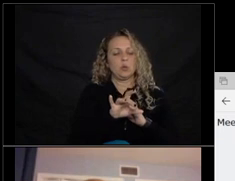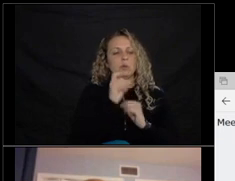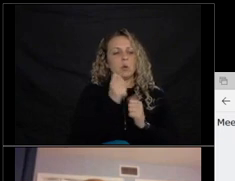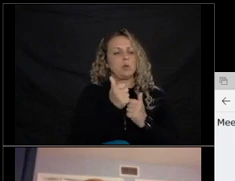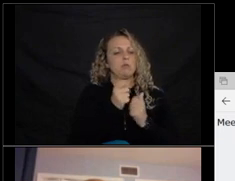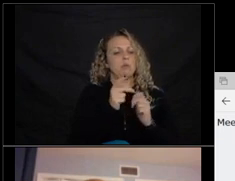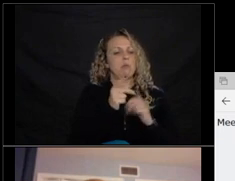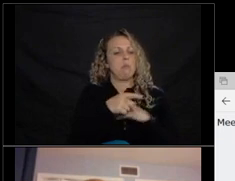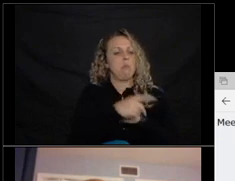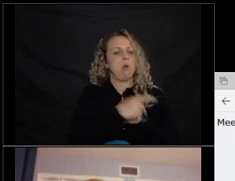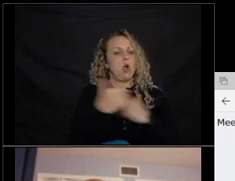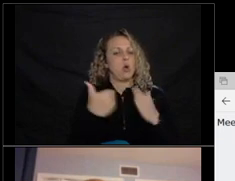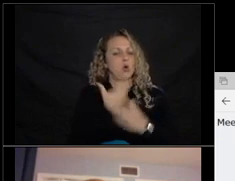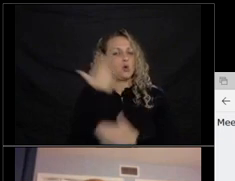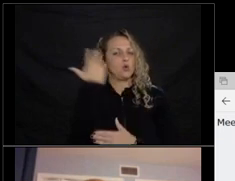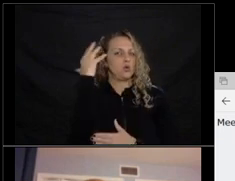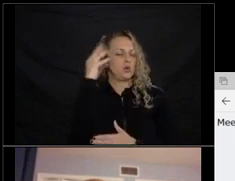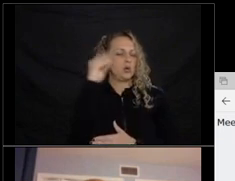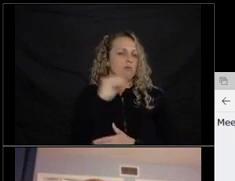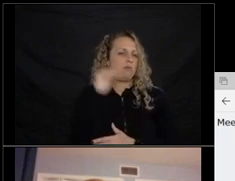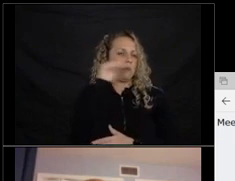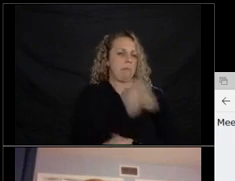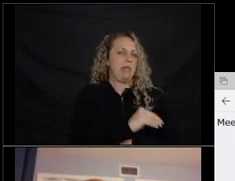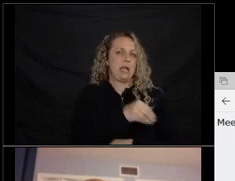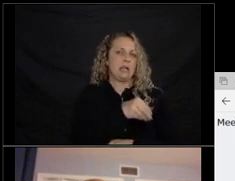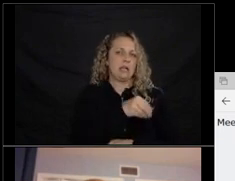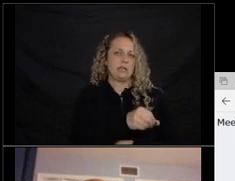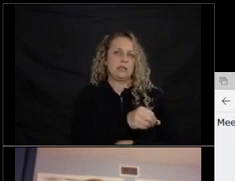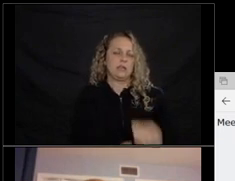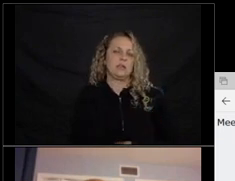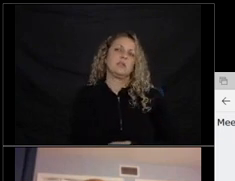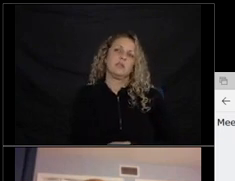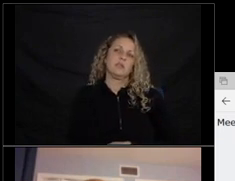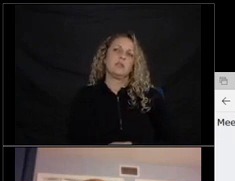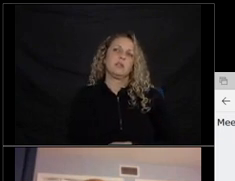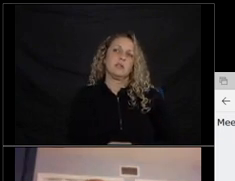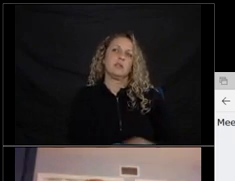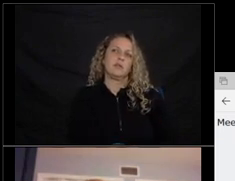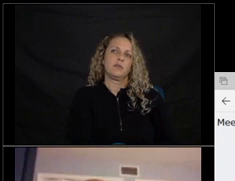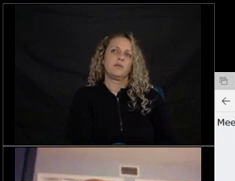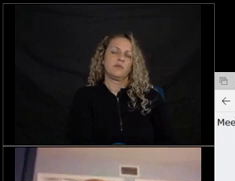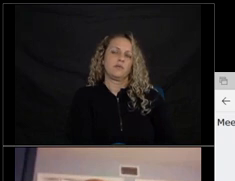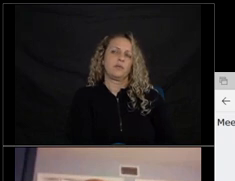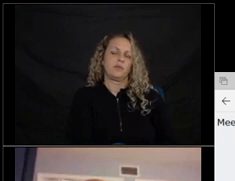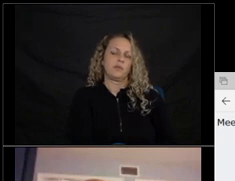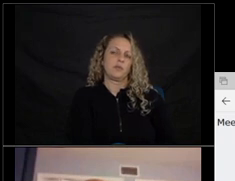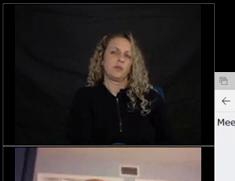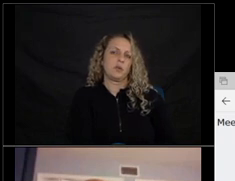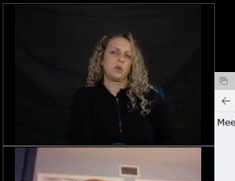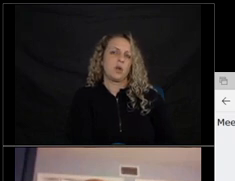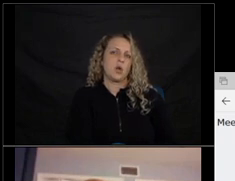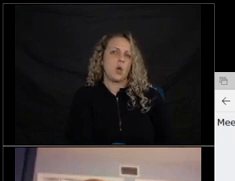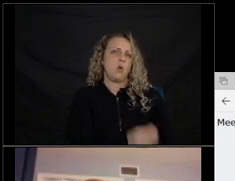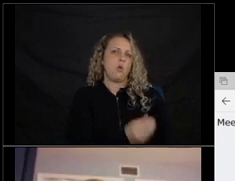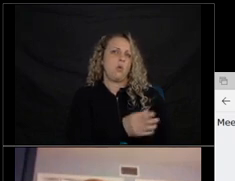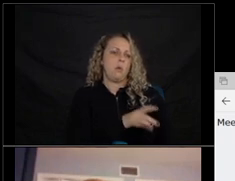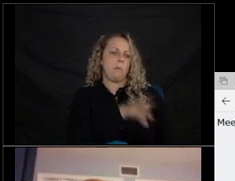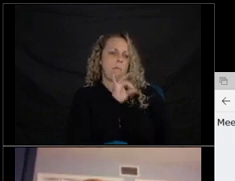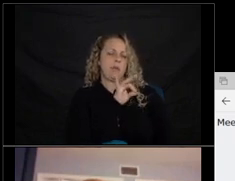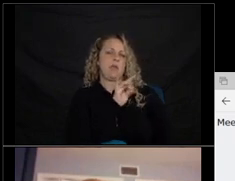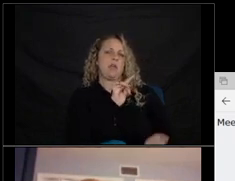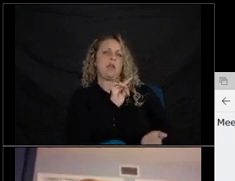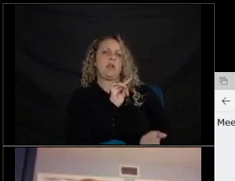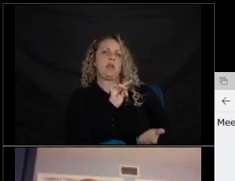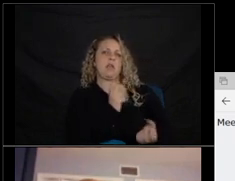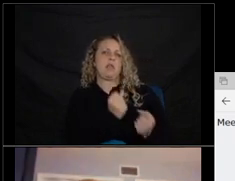park a new tree would be planted? And that we pick the amount of